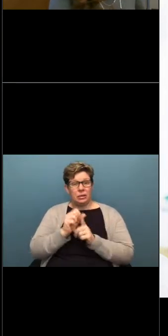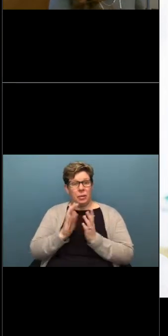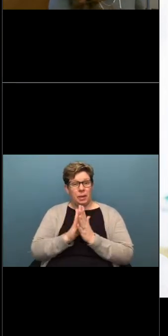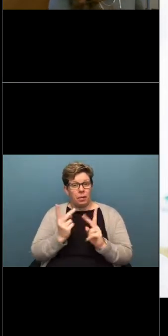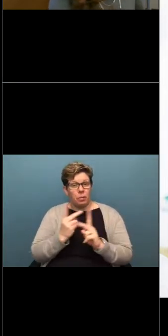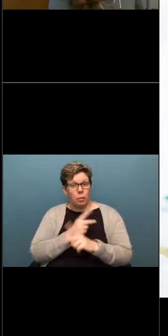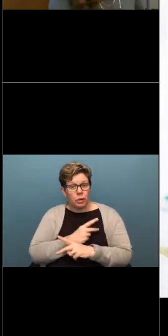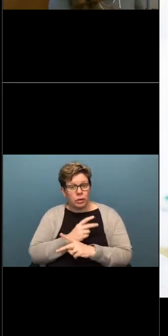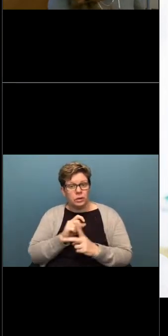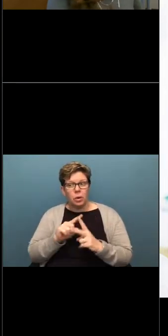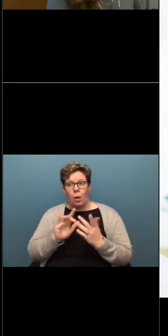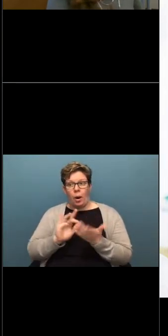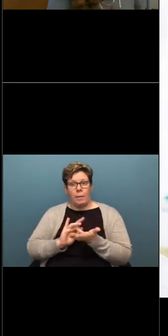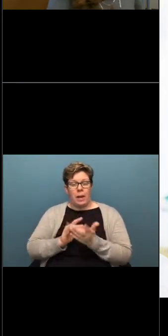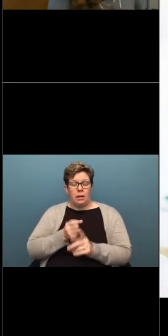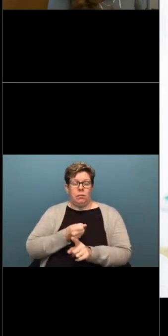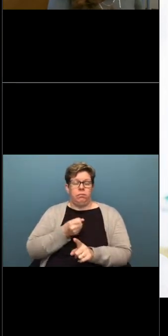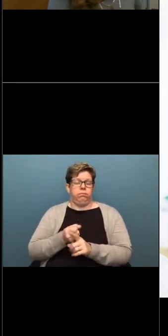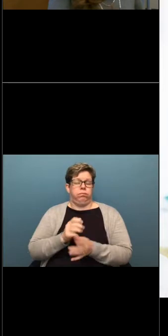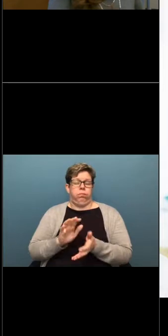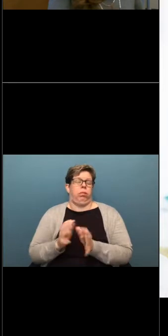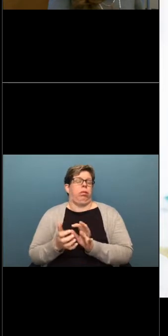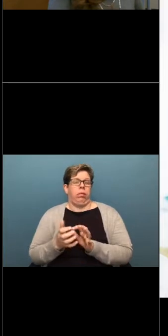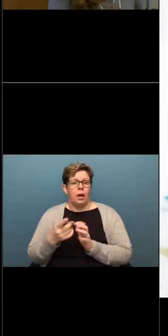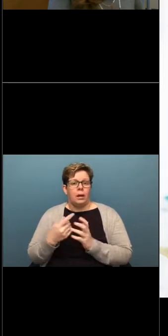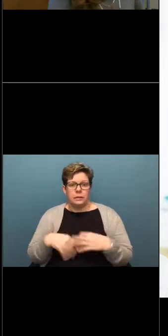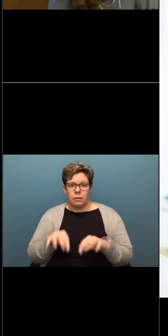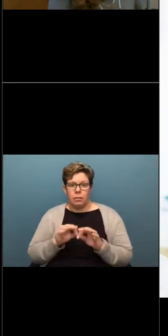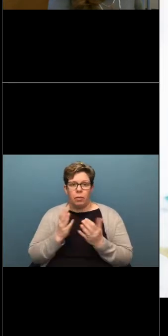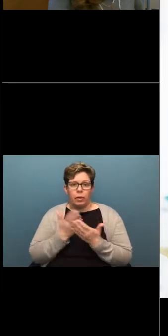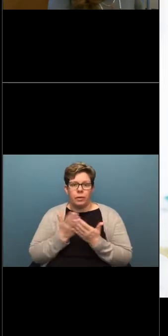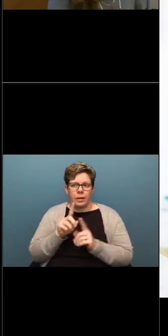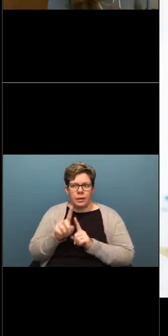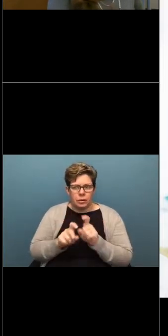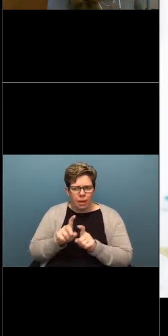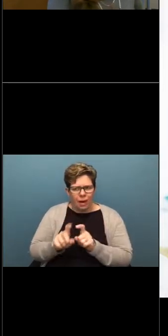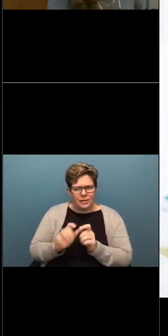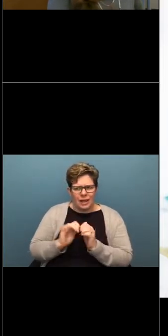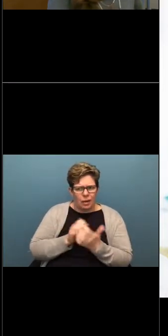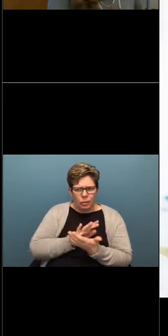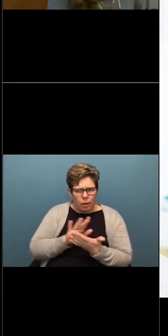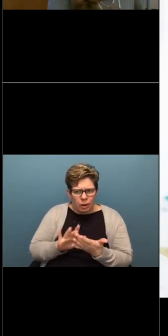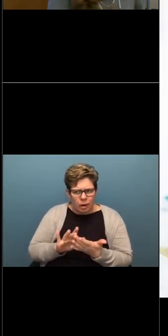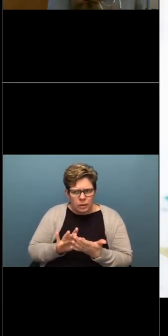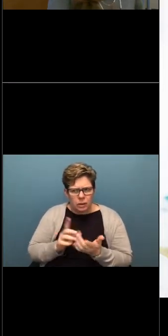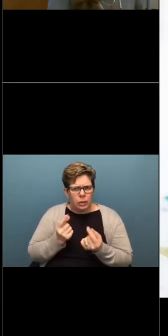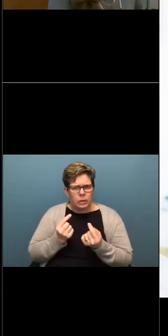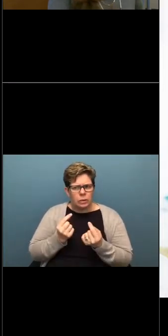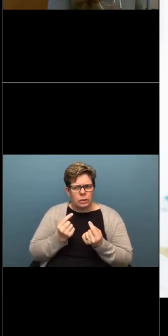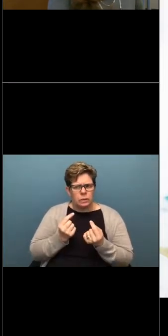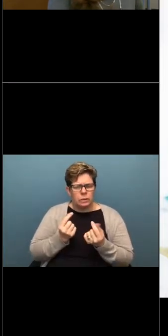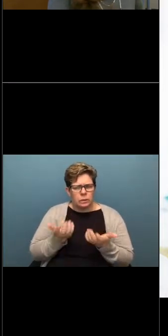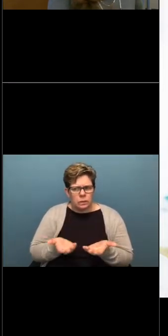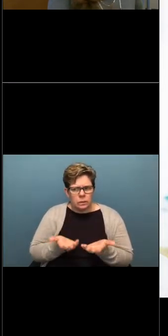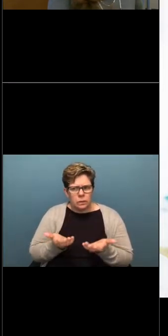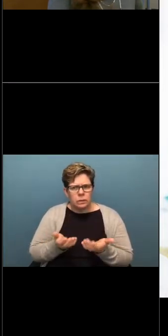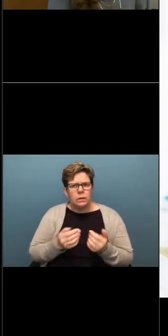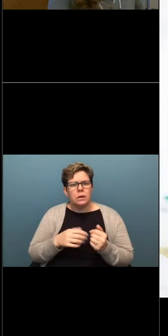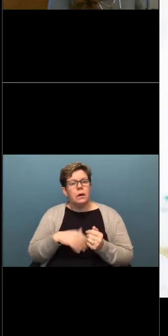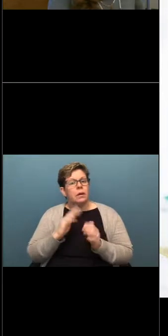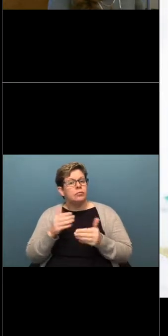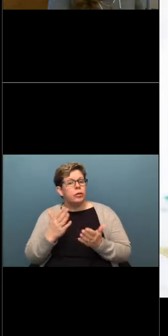having issues with medications, I think those are really important things to ask about what to do in the meantime. Your provider might